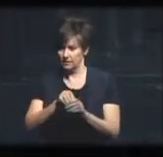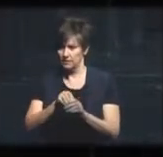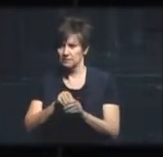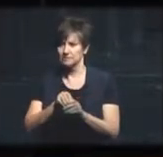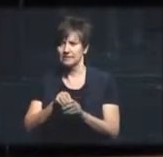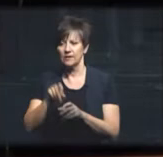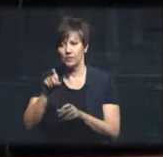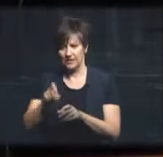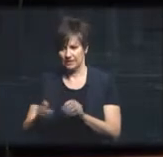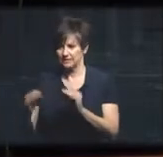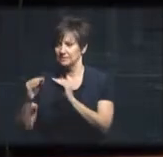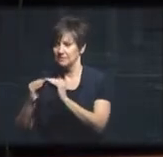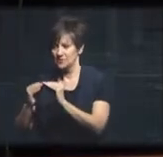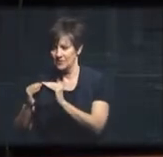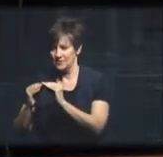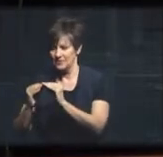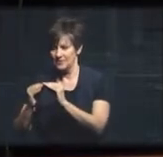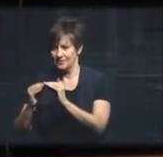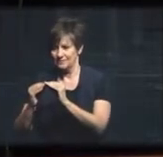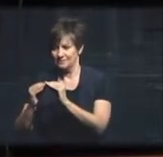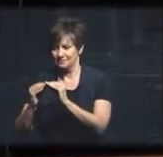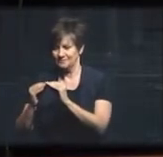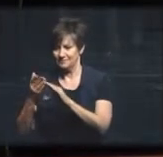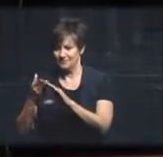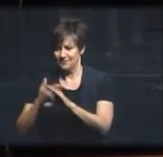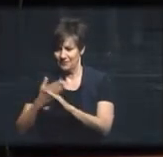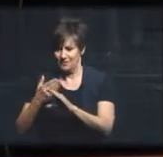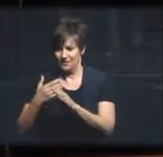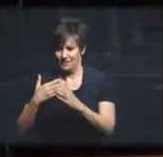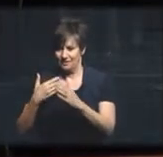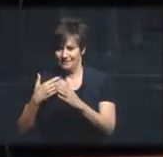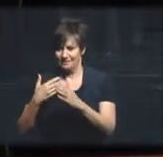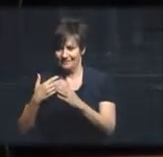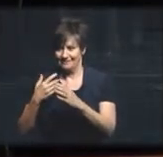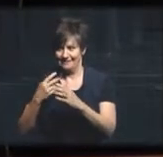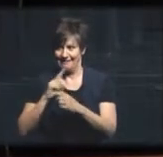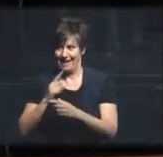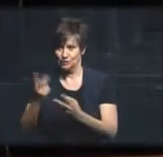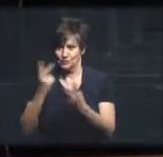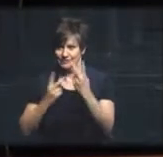to be involved with it by the time we get to the actual visit.